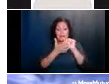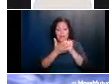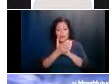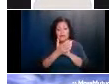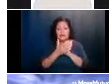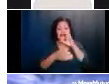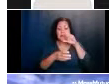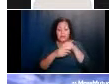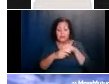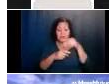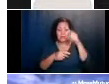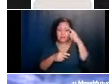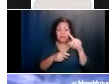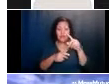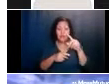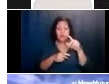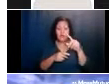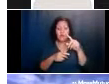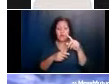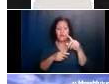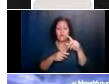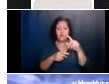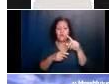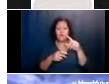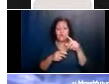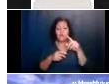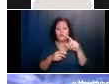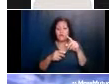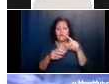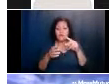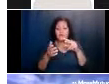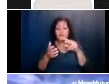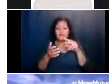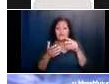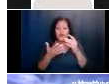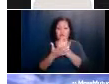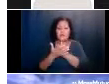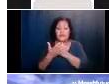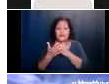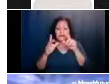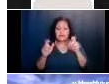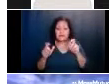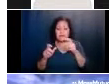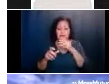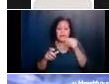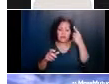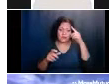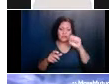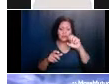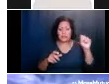testing for Social Security supplemental income and for other programs